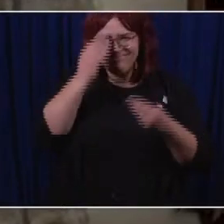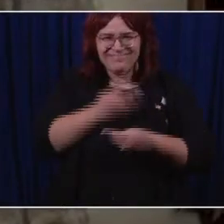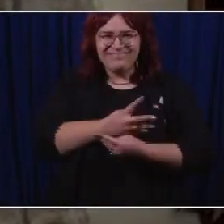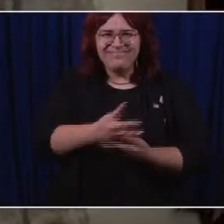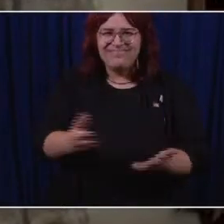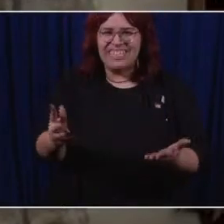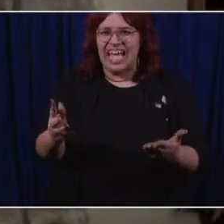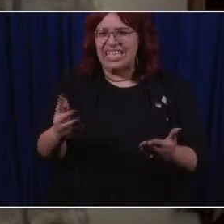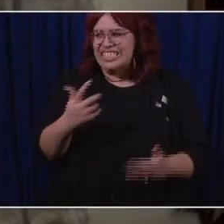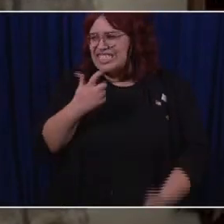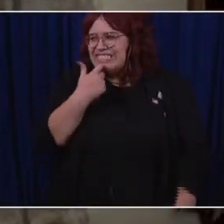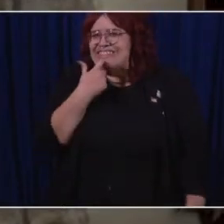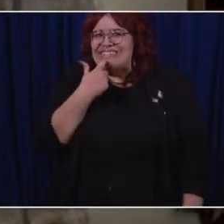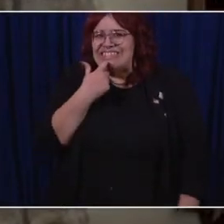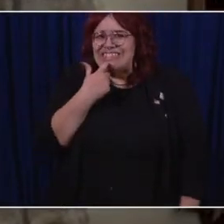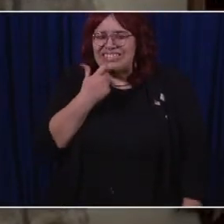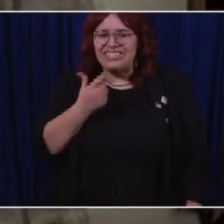line?